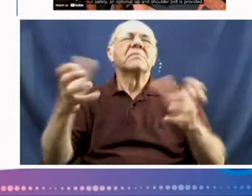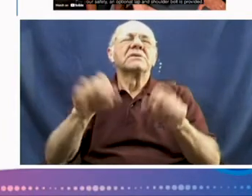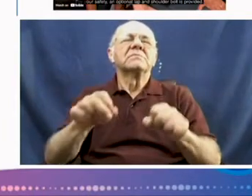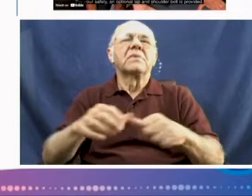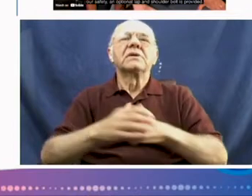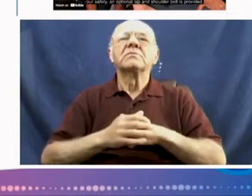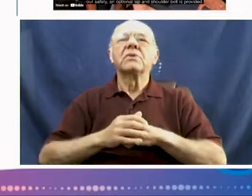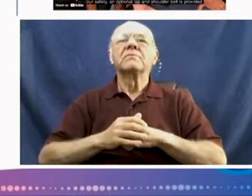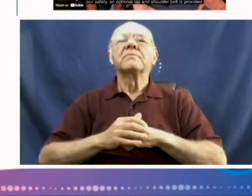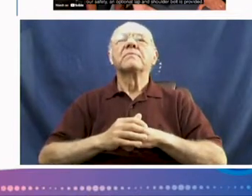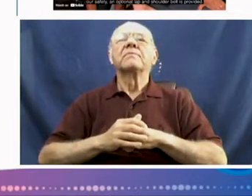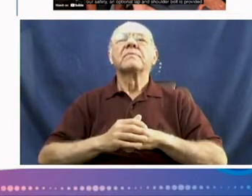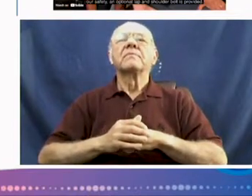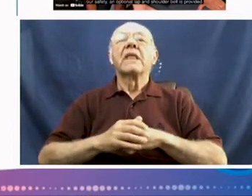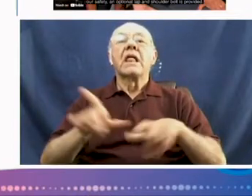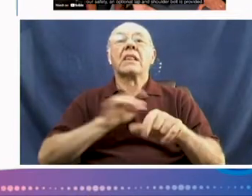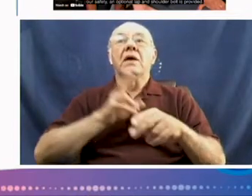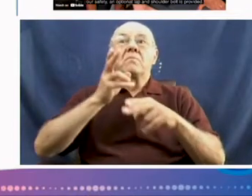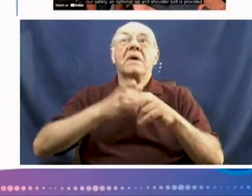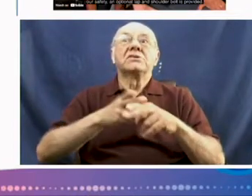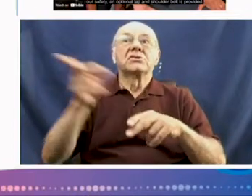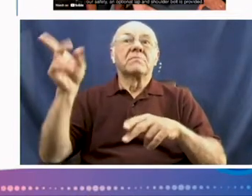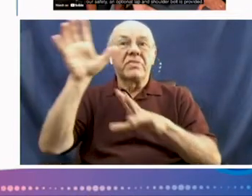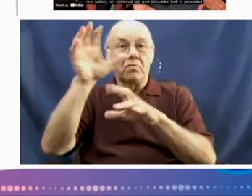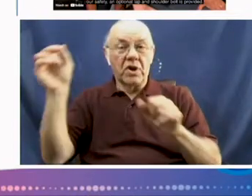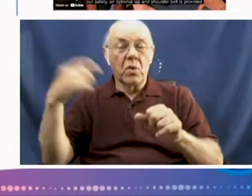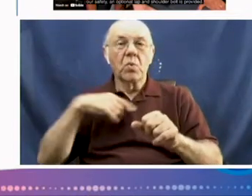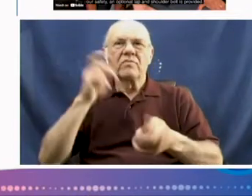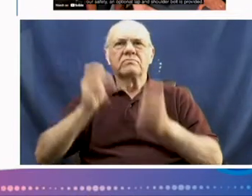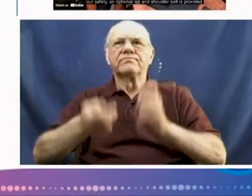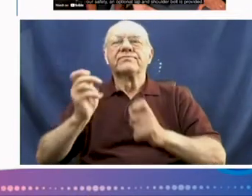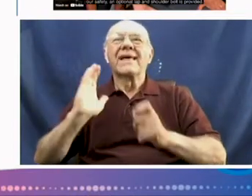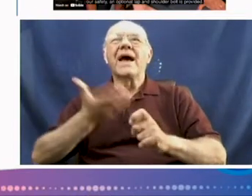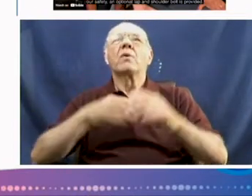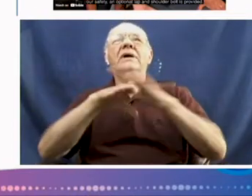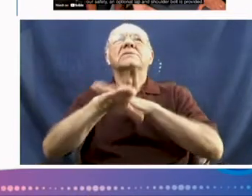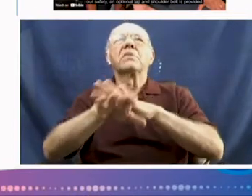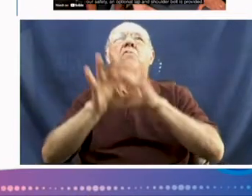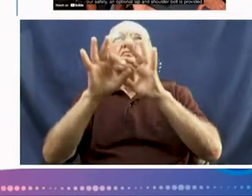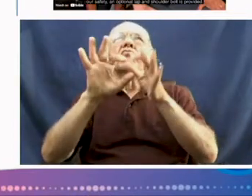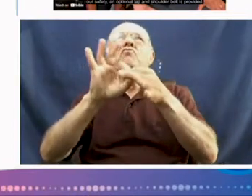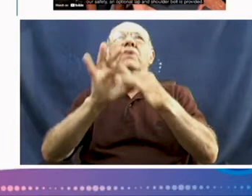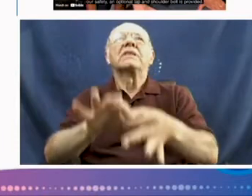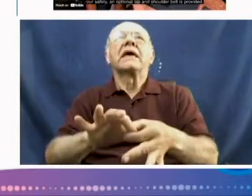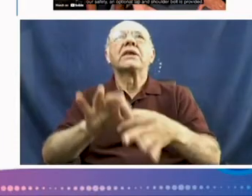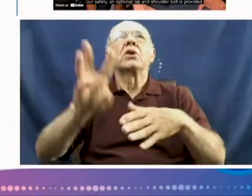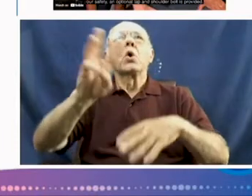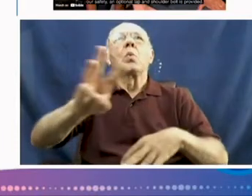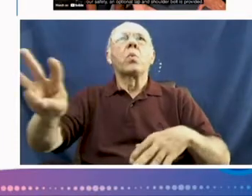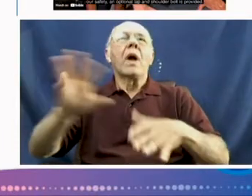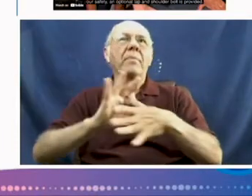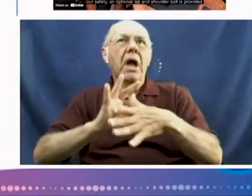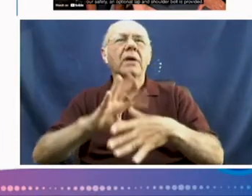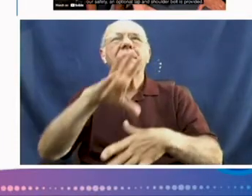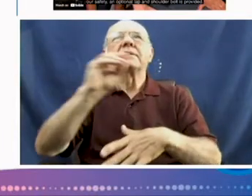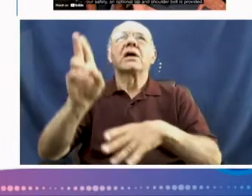As mentioned by President Corbett, we have revamped our accessibility-related website content and user experience.